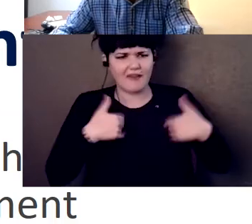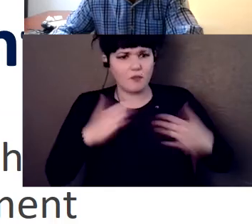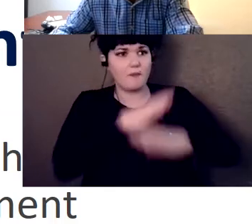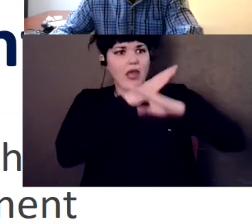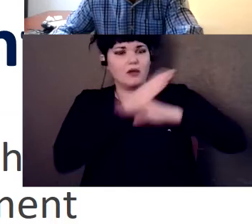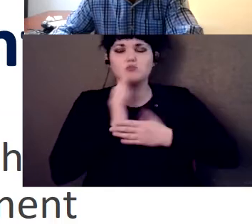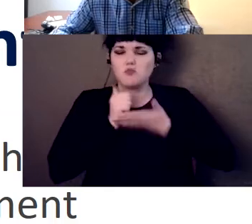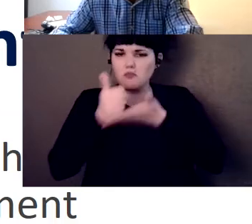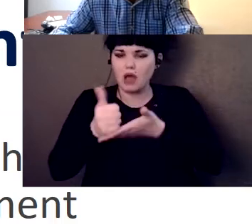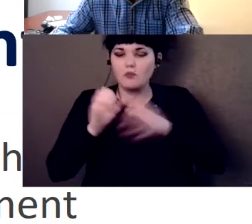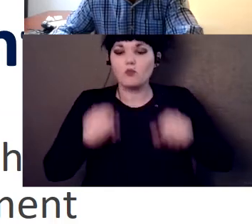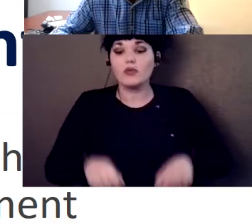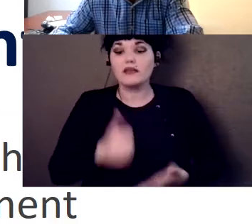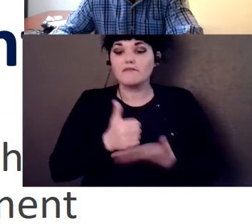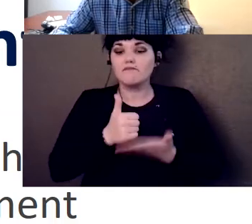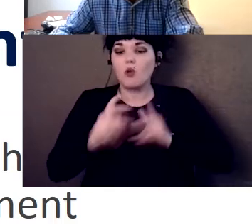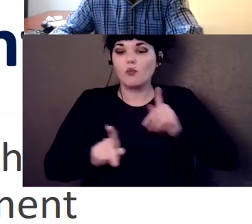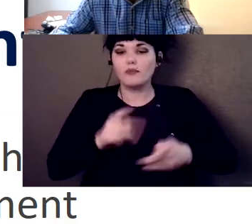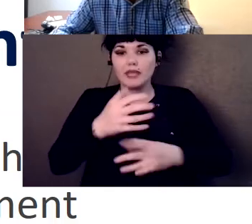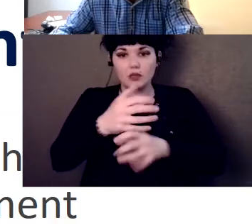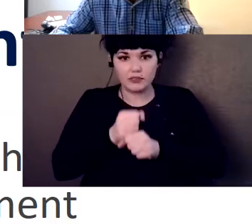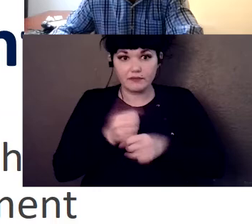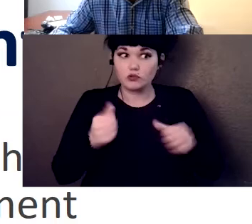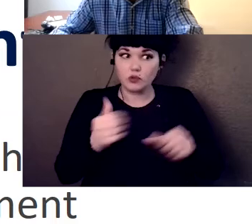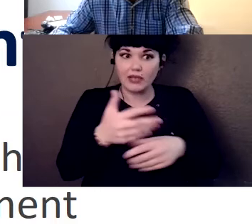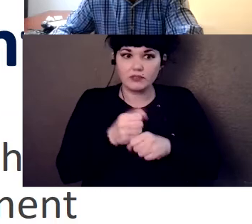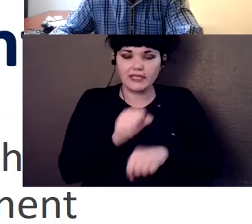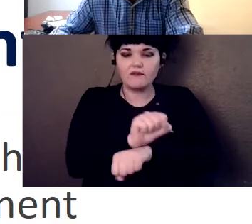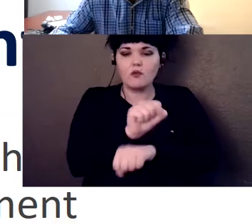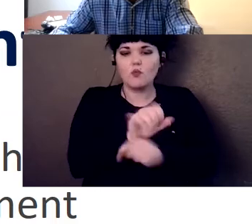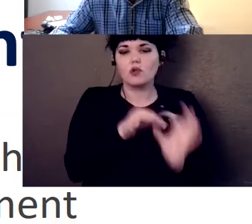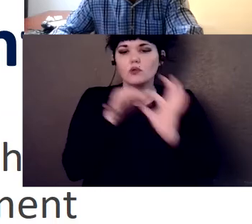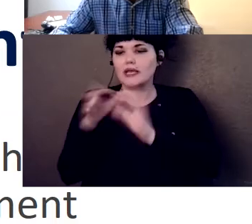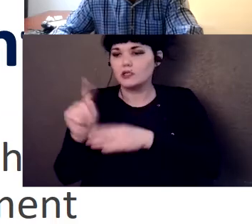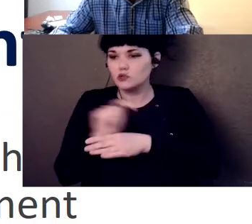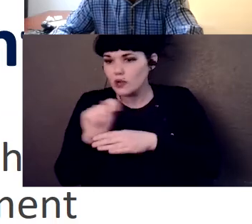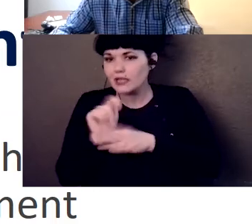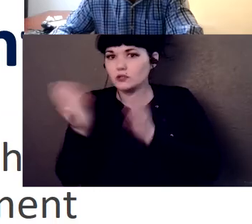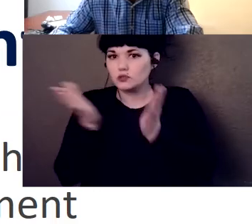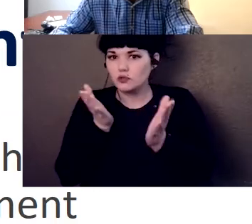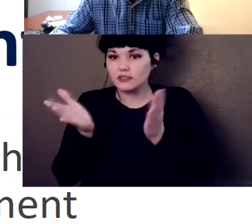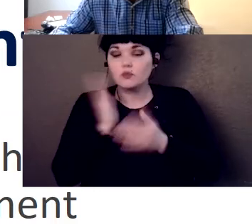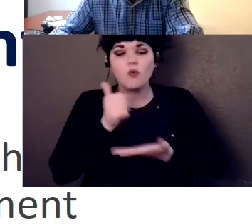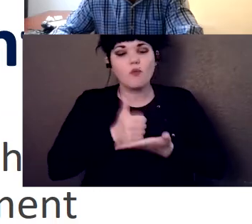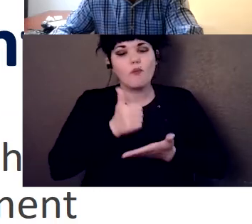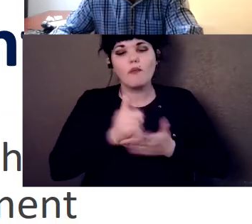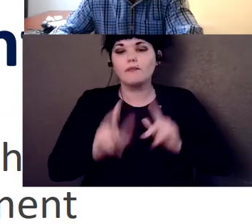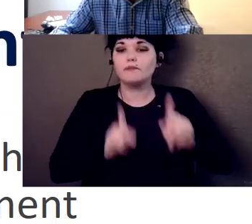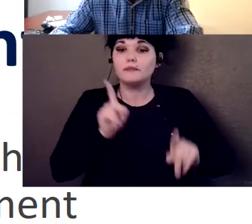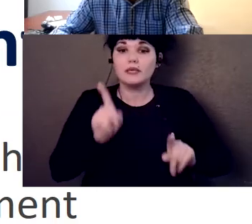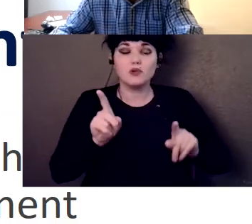assist beneficiaries who are receiving or trying to receive work-related training and services. Help individuals who have experienced